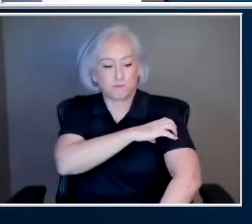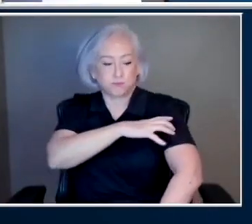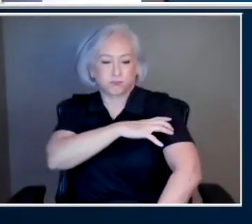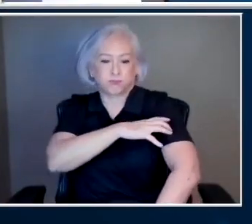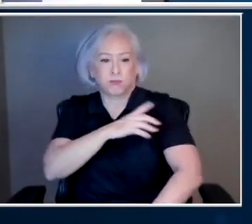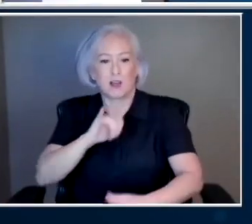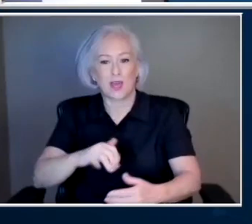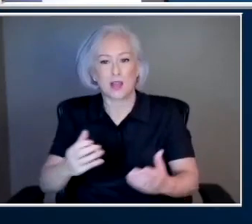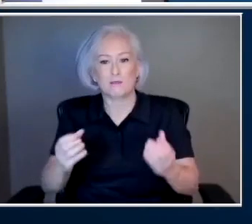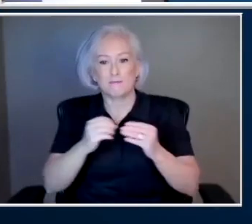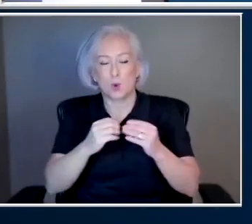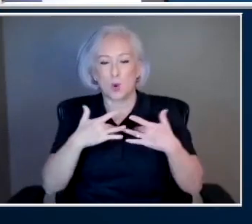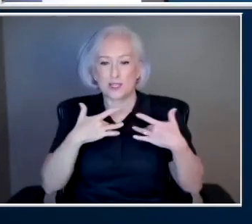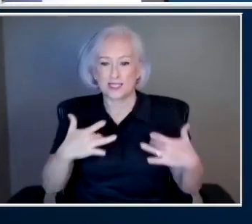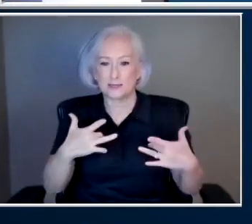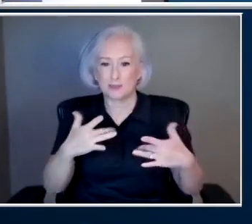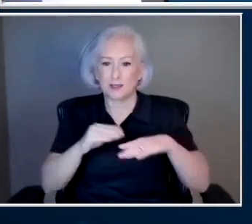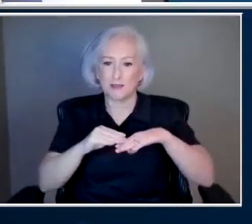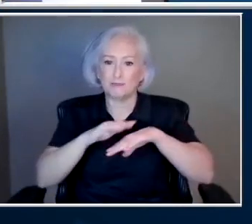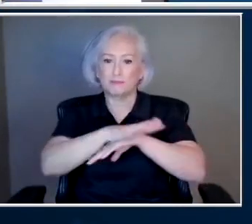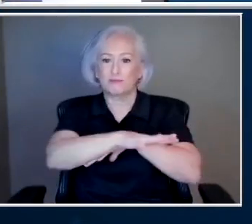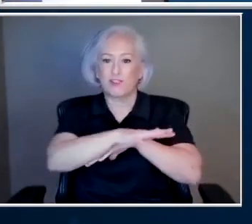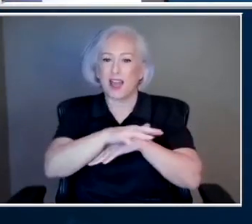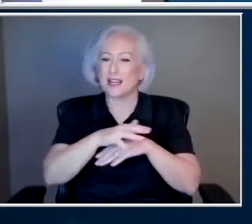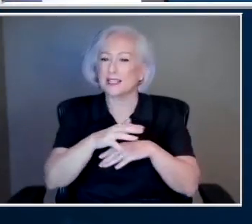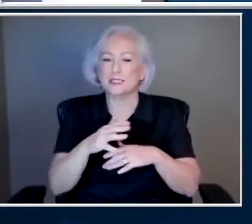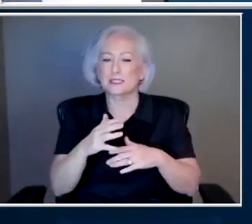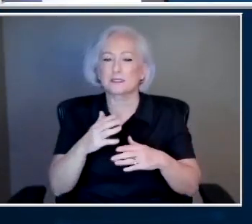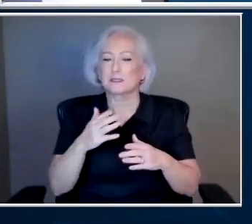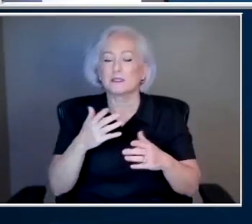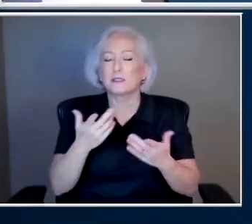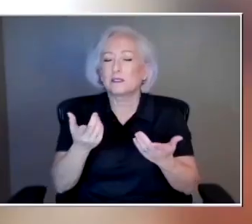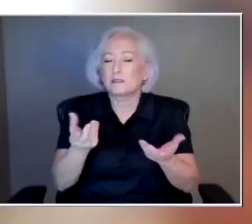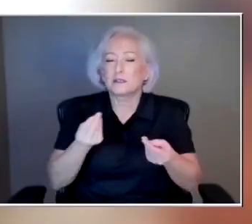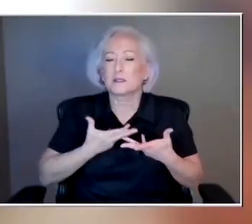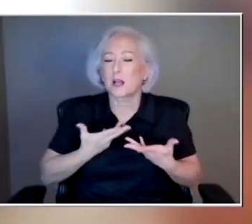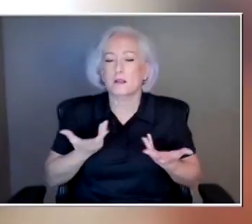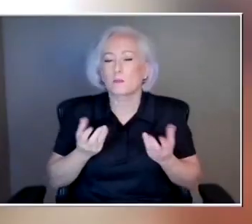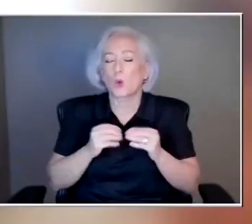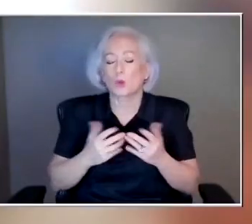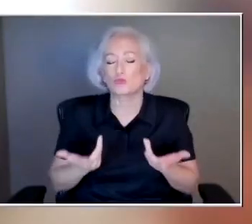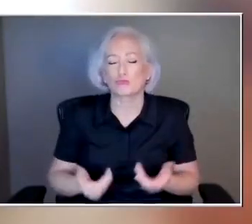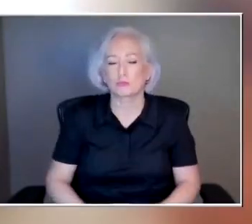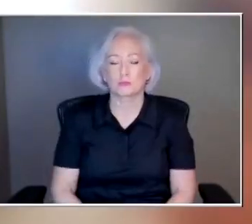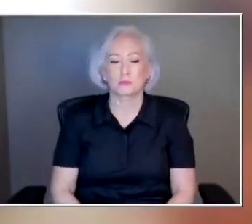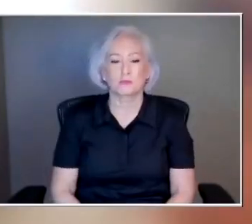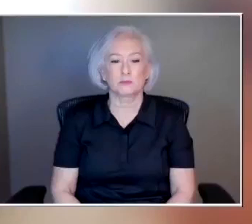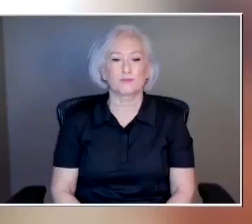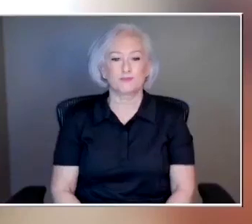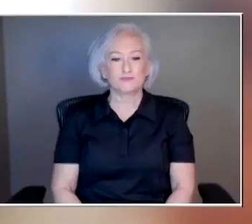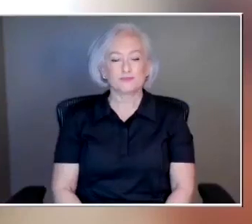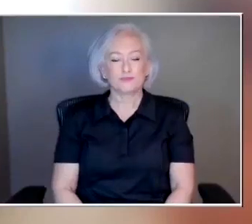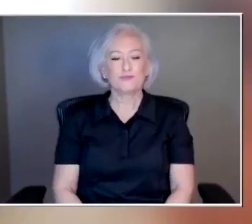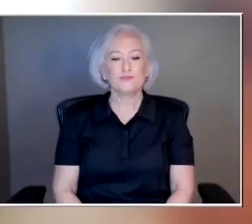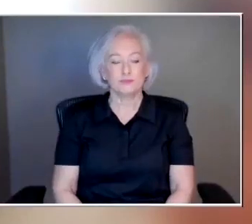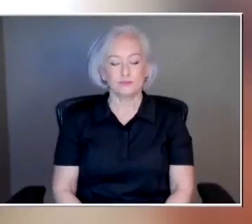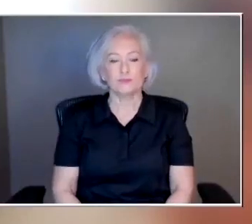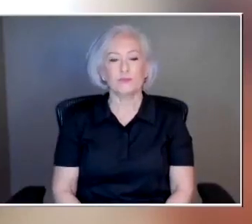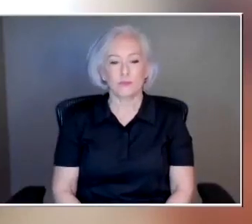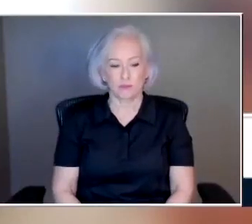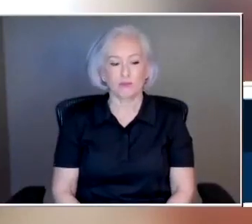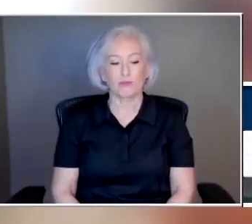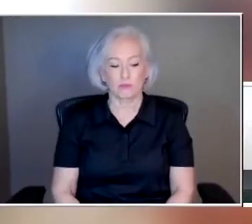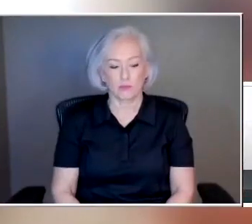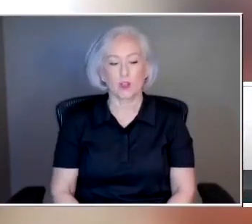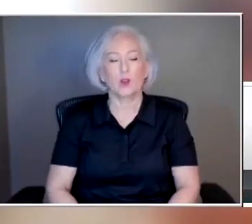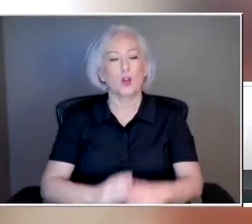this happens? Tell us a little bit more about that. So it is, with